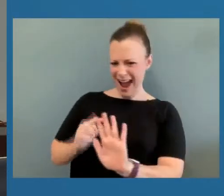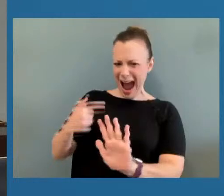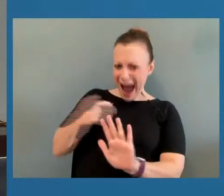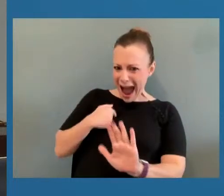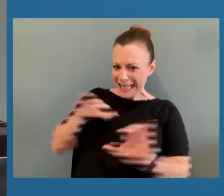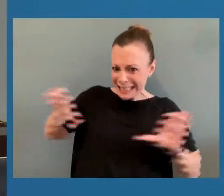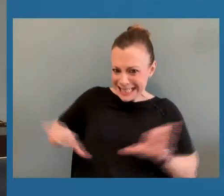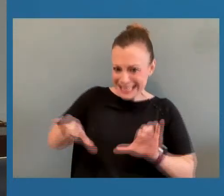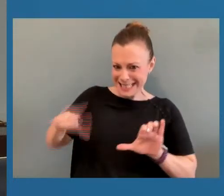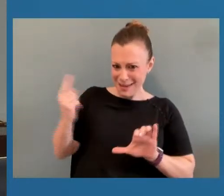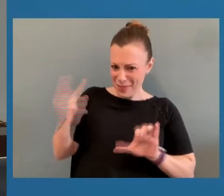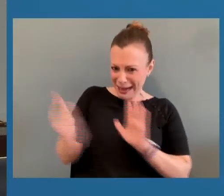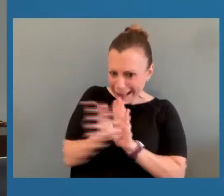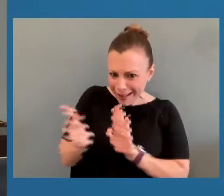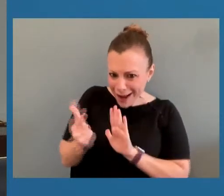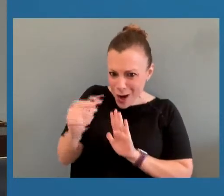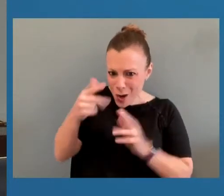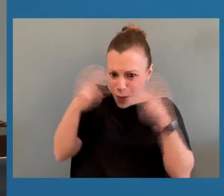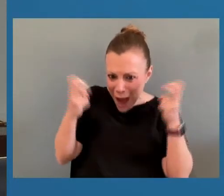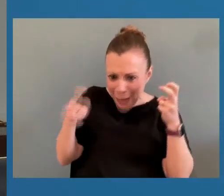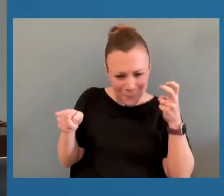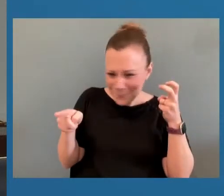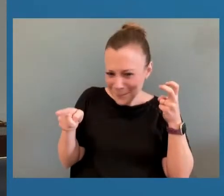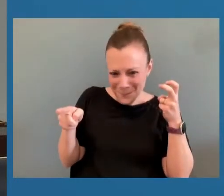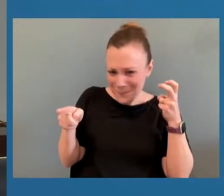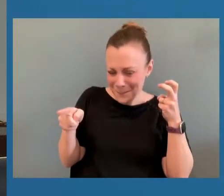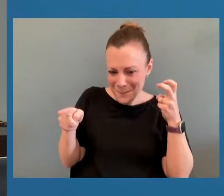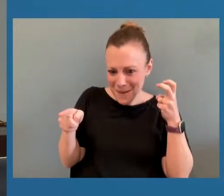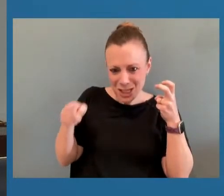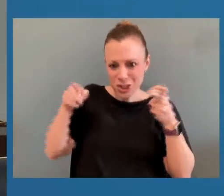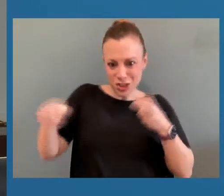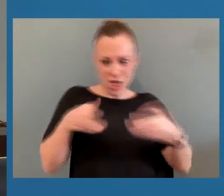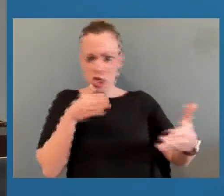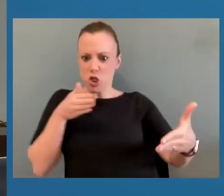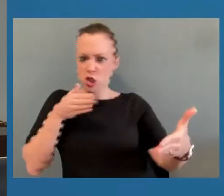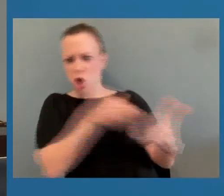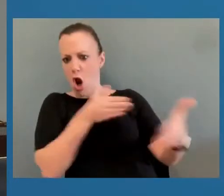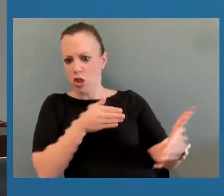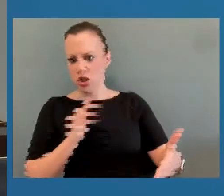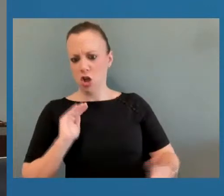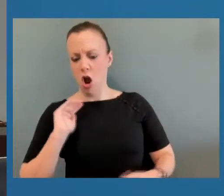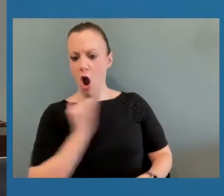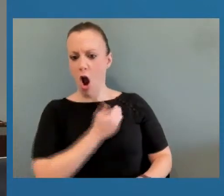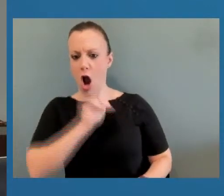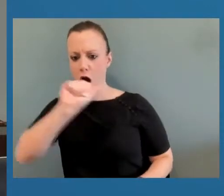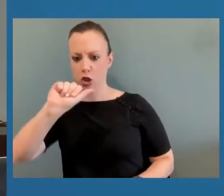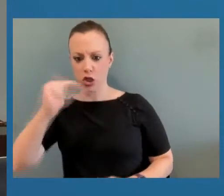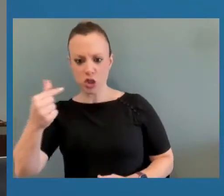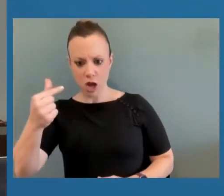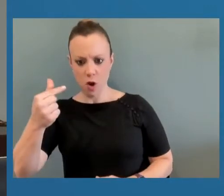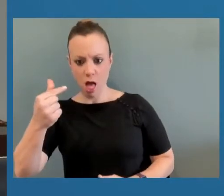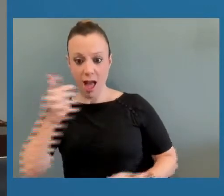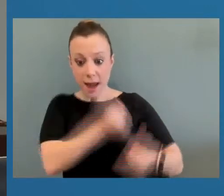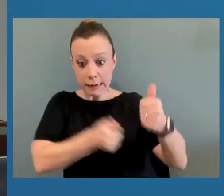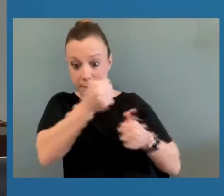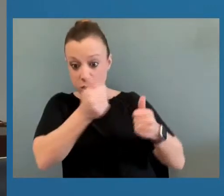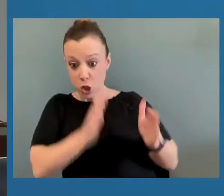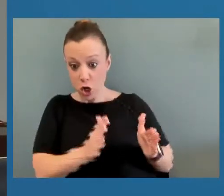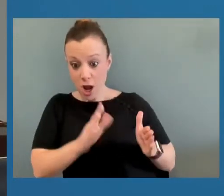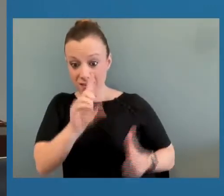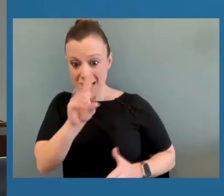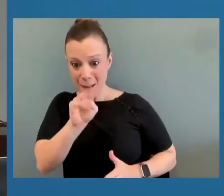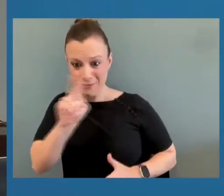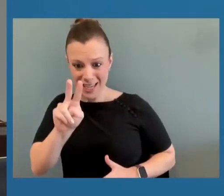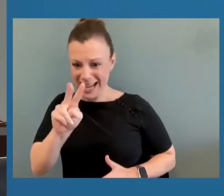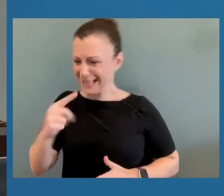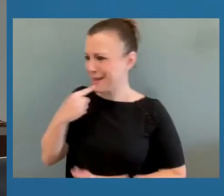crime, and charges our Attorney General and my Commissioner of the DMV, I called up and said, I will